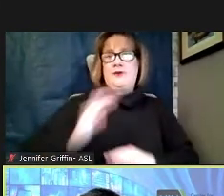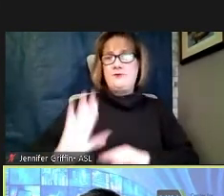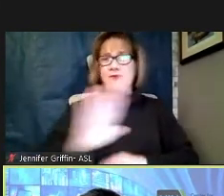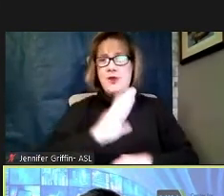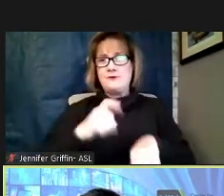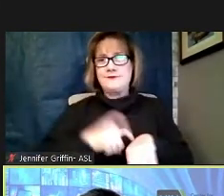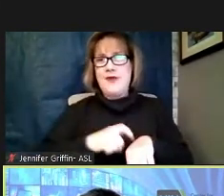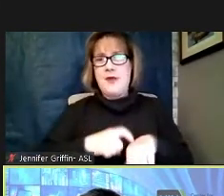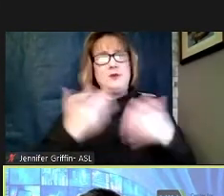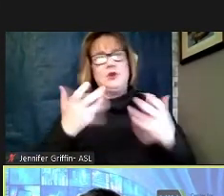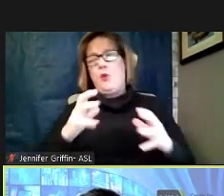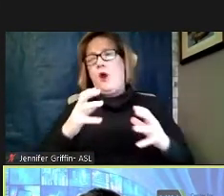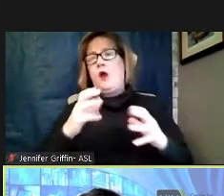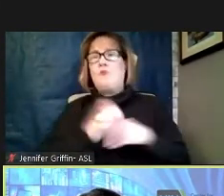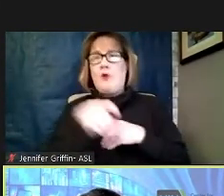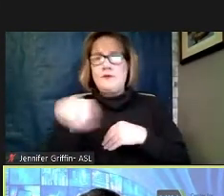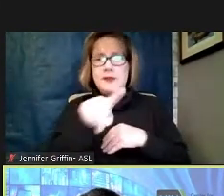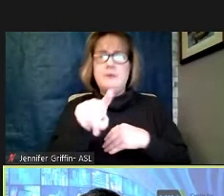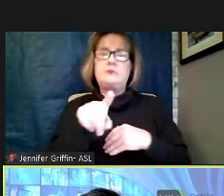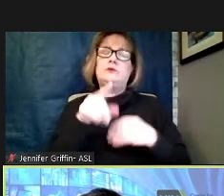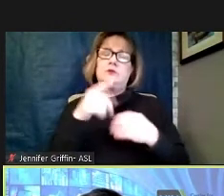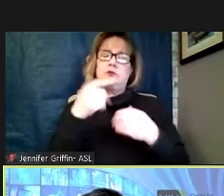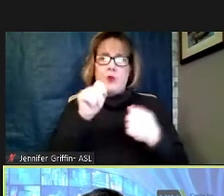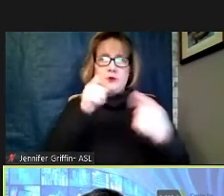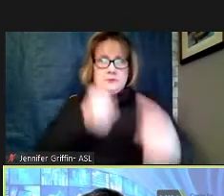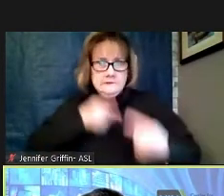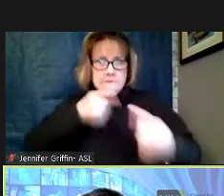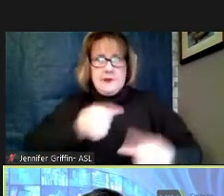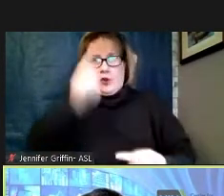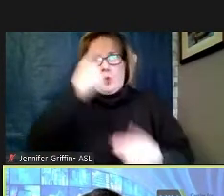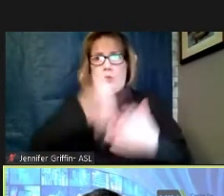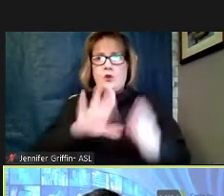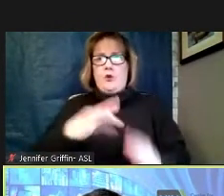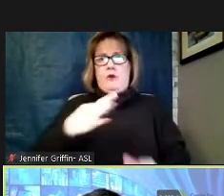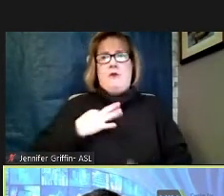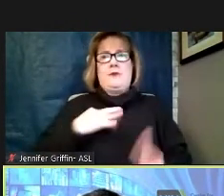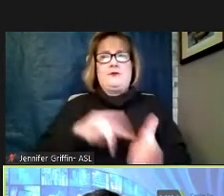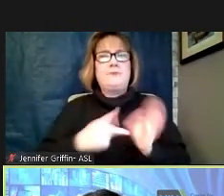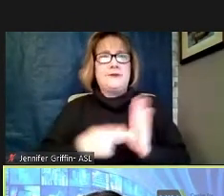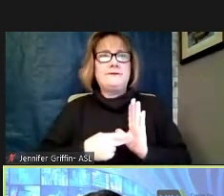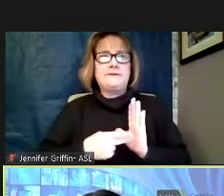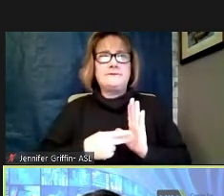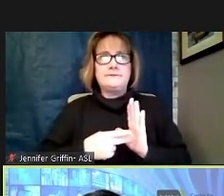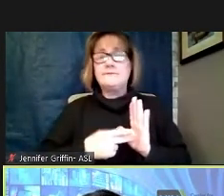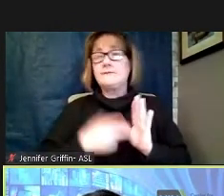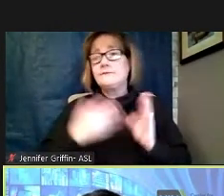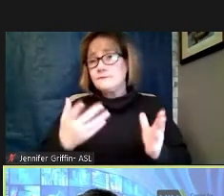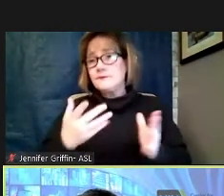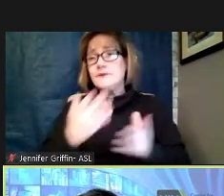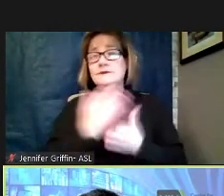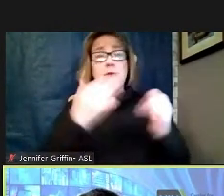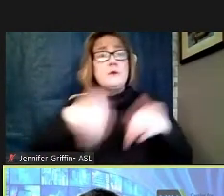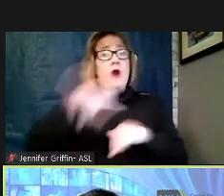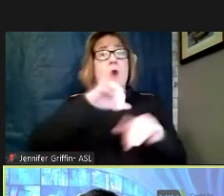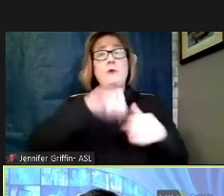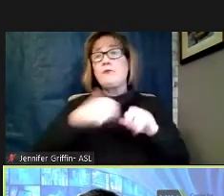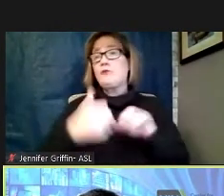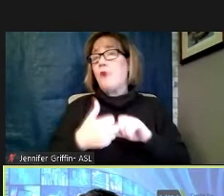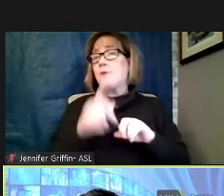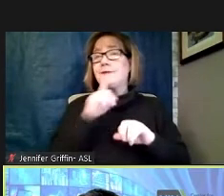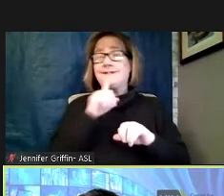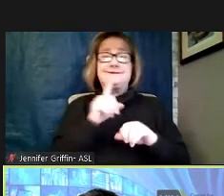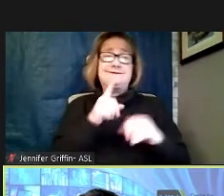want to make them fight to understand what you're trying to do in your application. And some common problems are pretty much the opposite